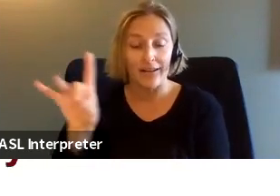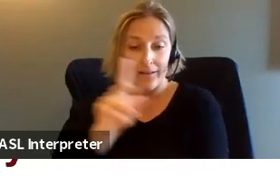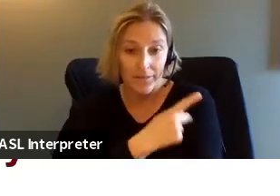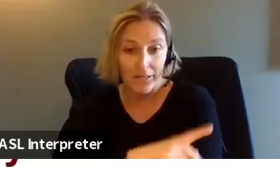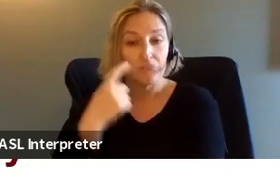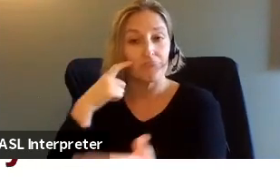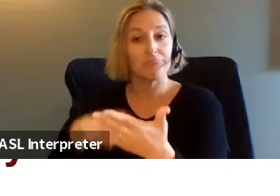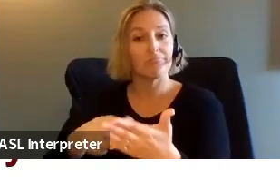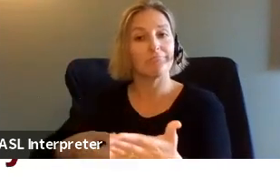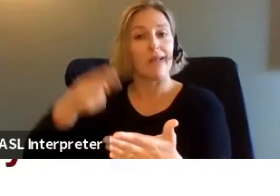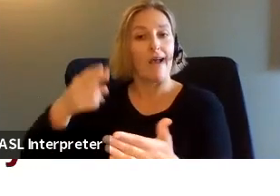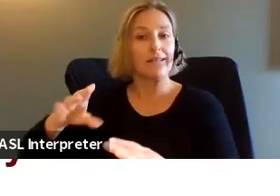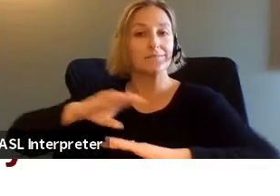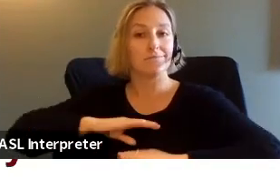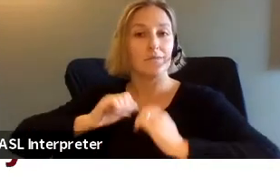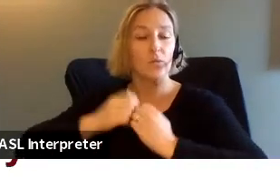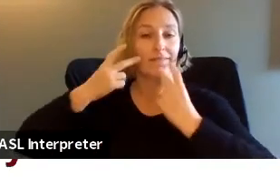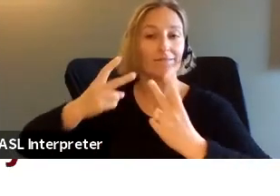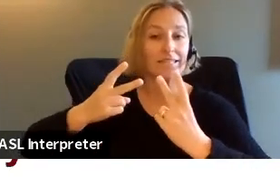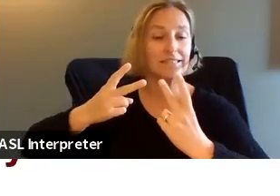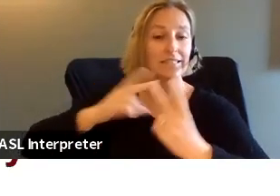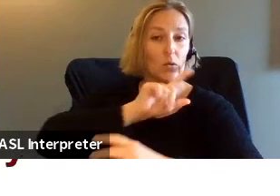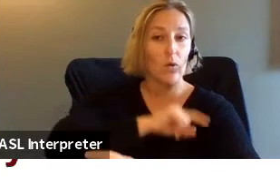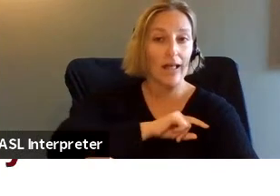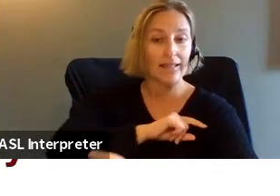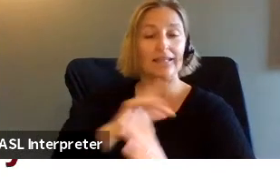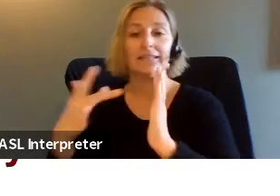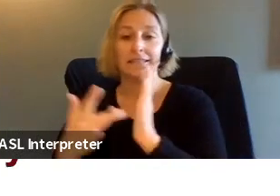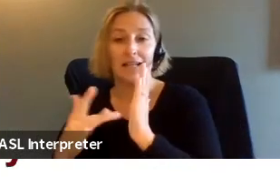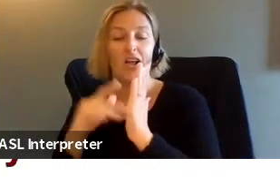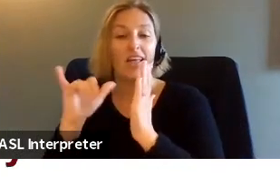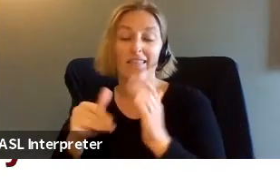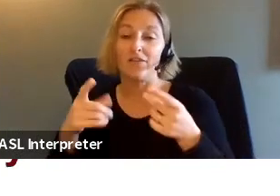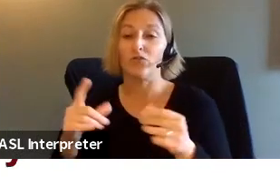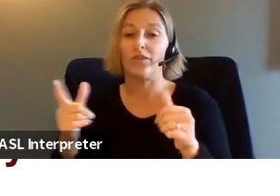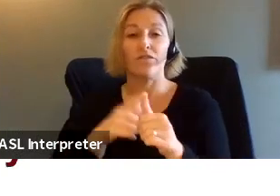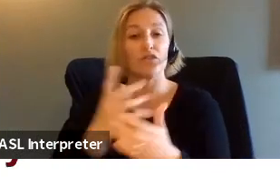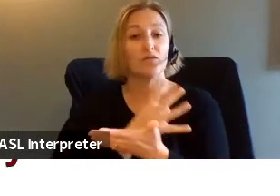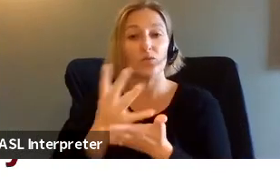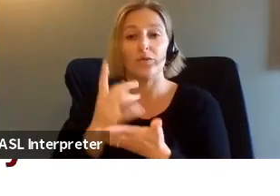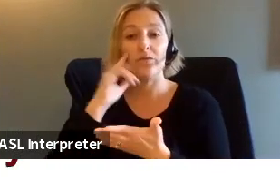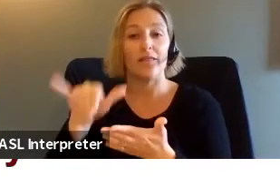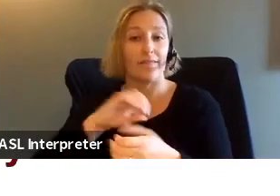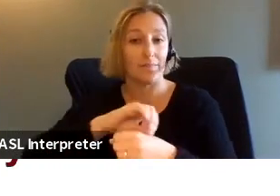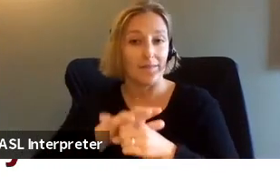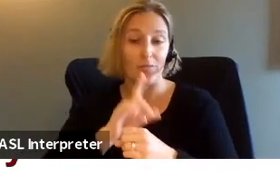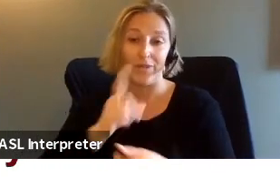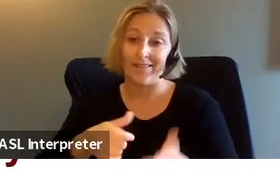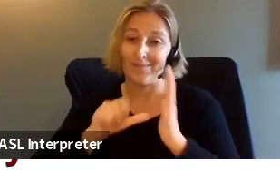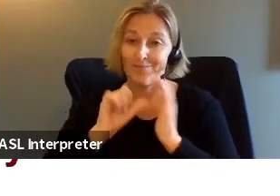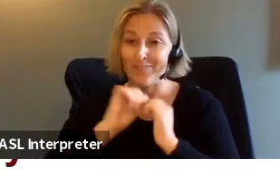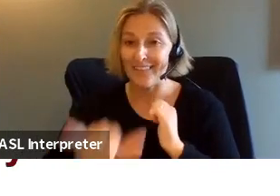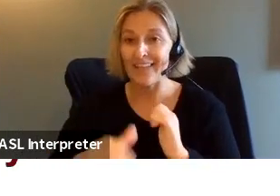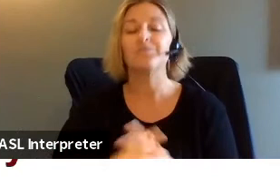satisfaction overall with visit quality and technology. This was within the first 4 weeks of the pandemic, so this was pretty impressive. We